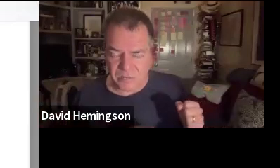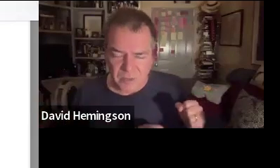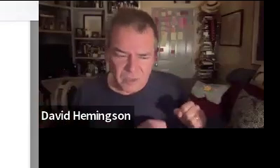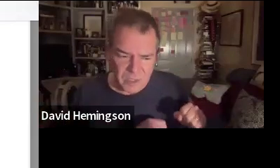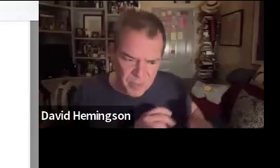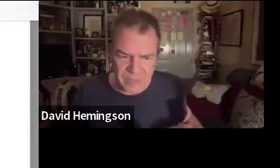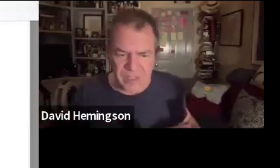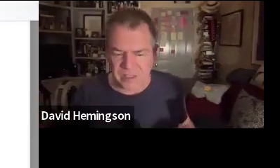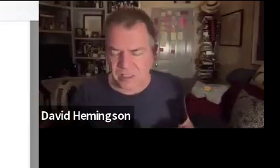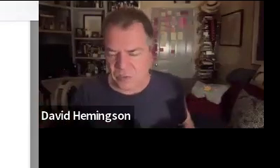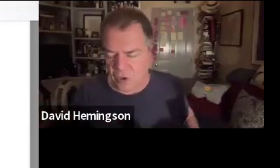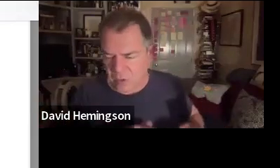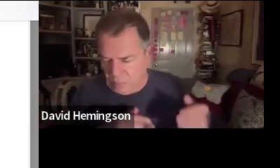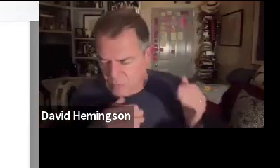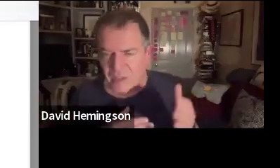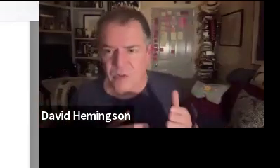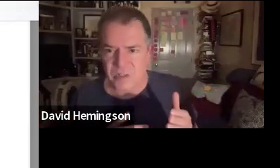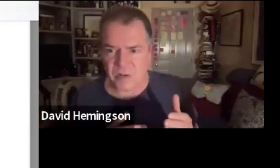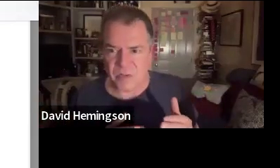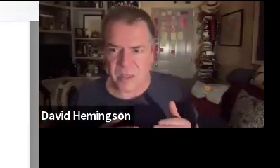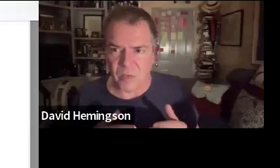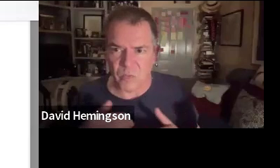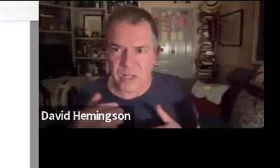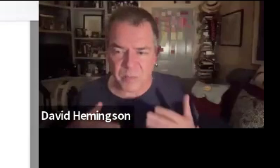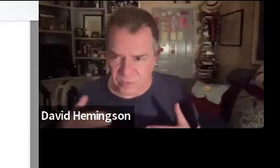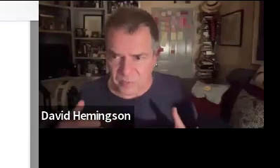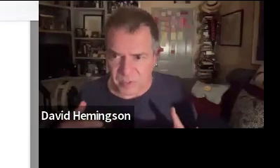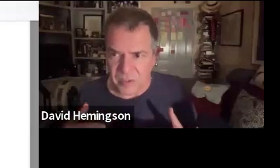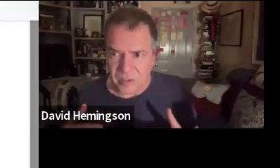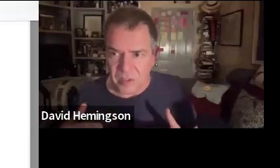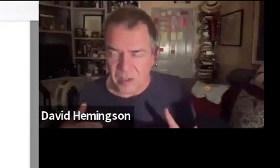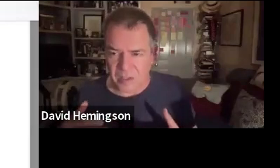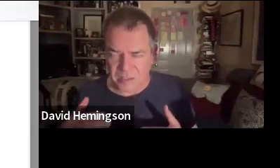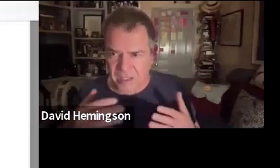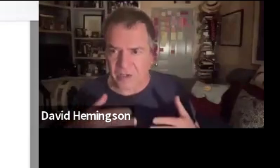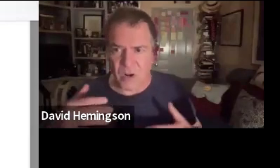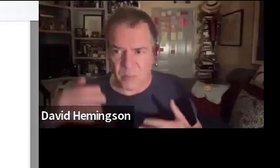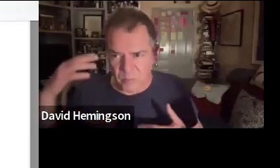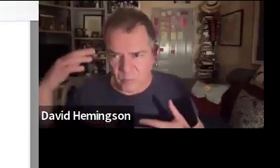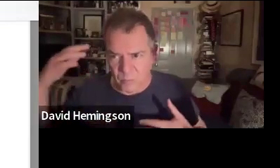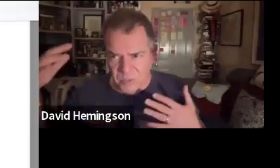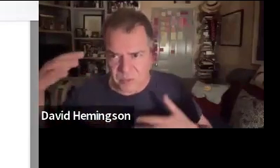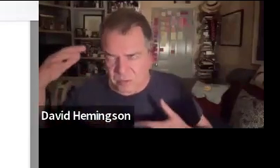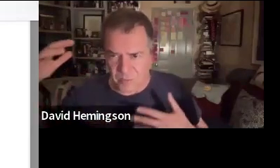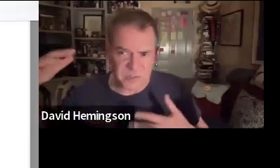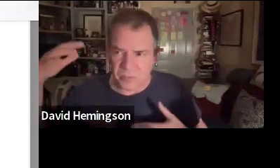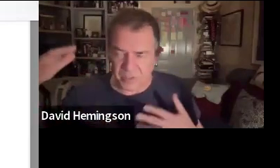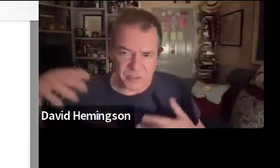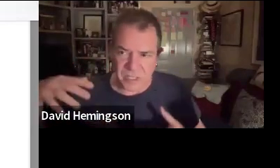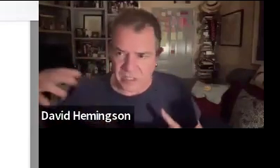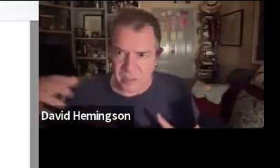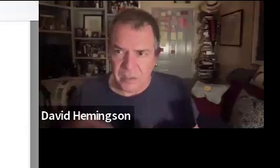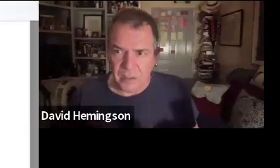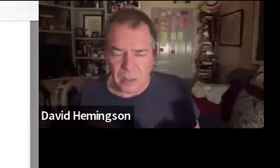the idea of abandoning this thing, you know, and running toward this other thing really appealed to me, because I kind of grew up with this sort of almost